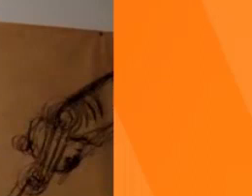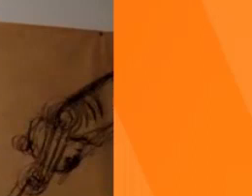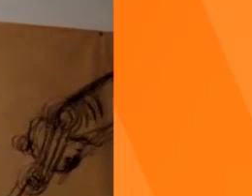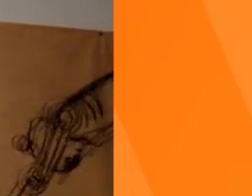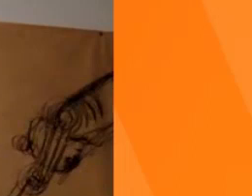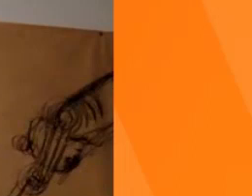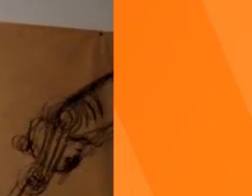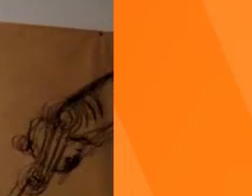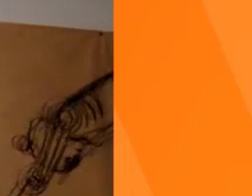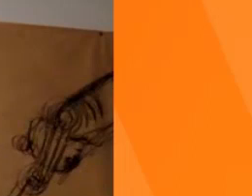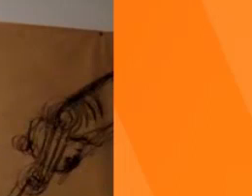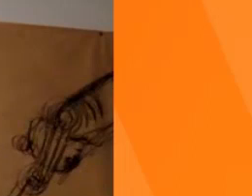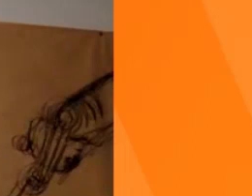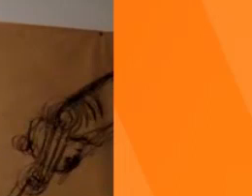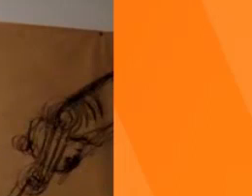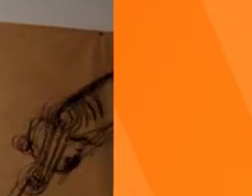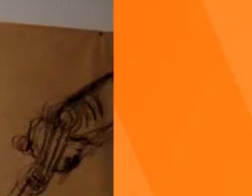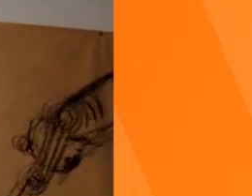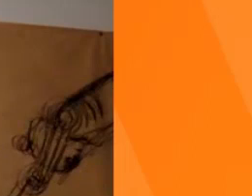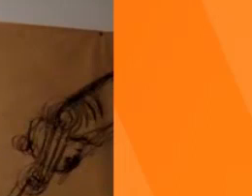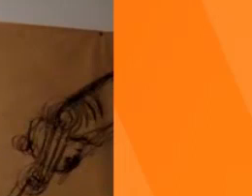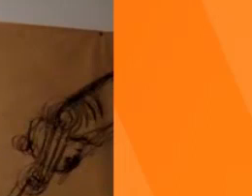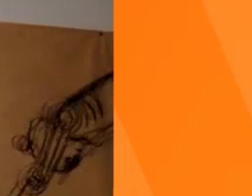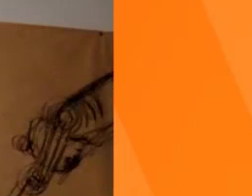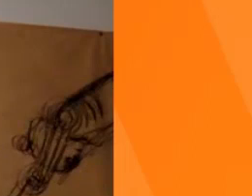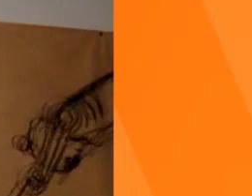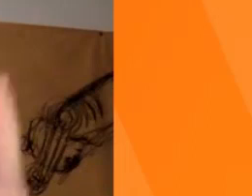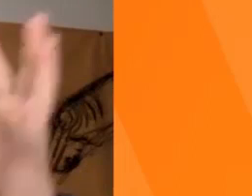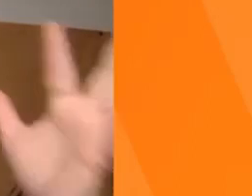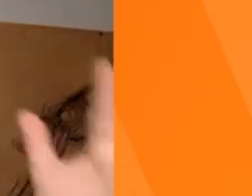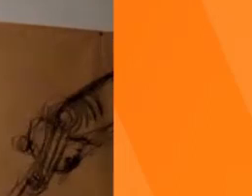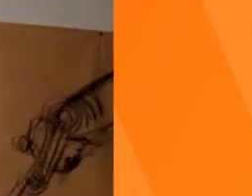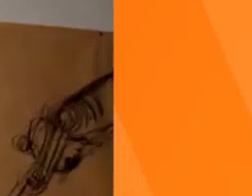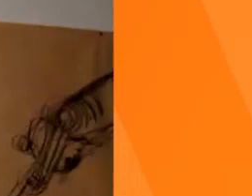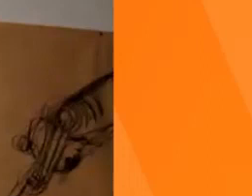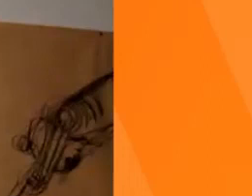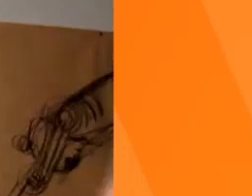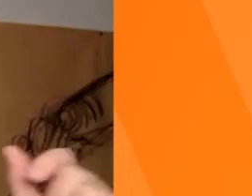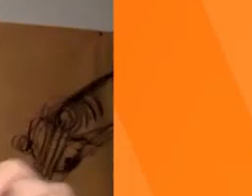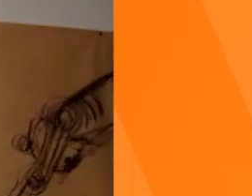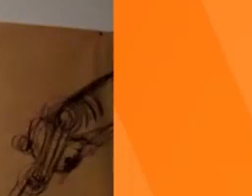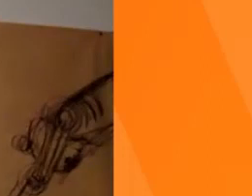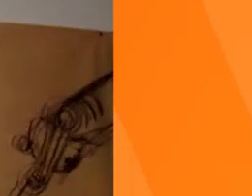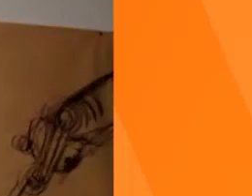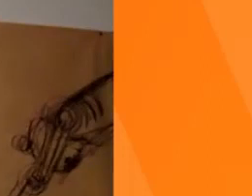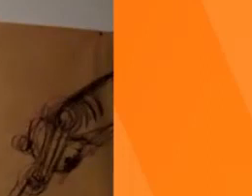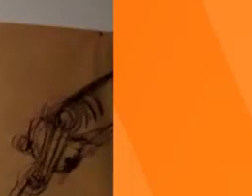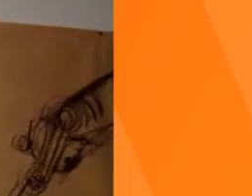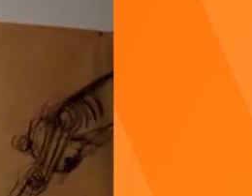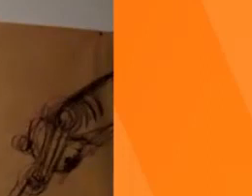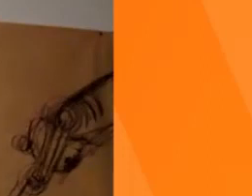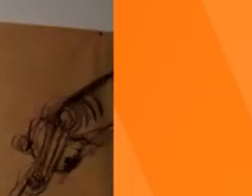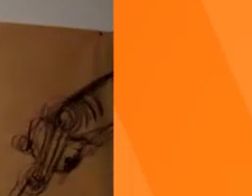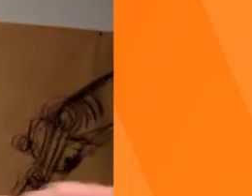right? And so his life is all over the map, right? And he has to